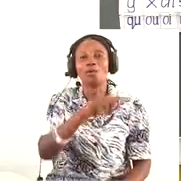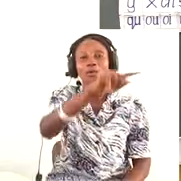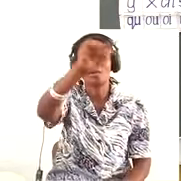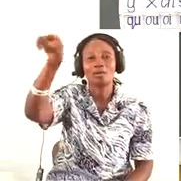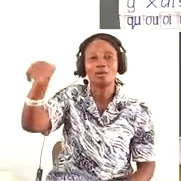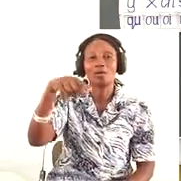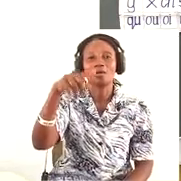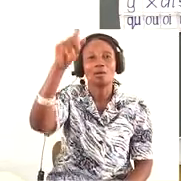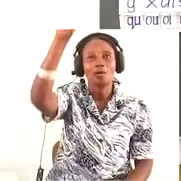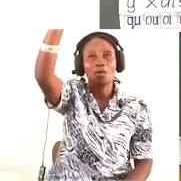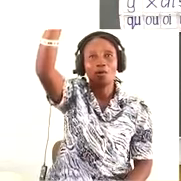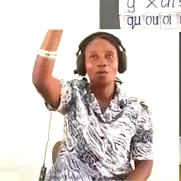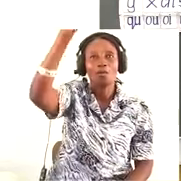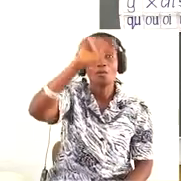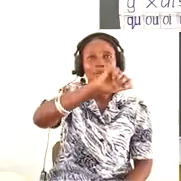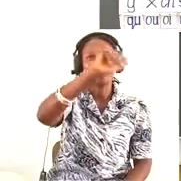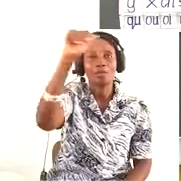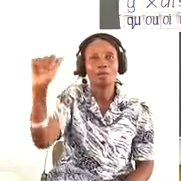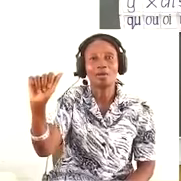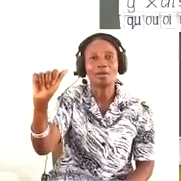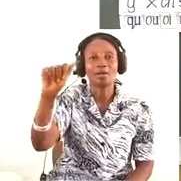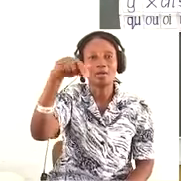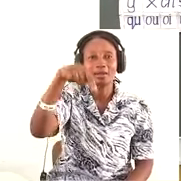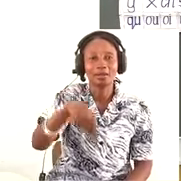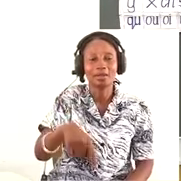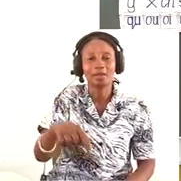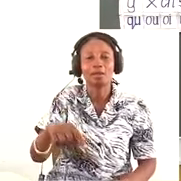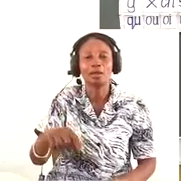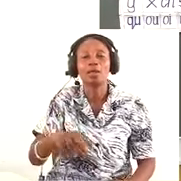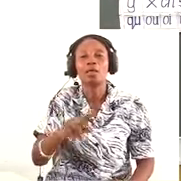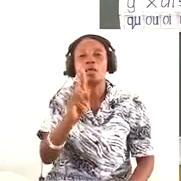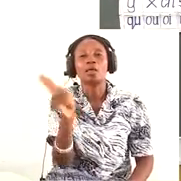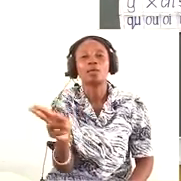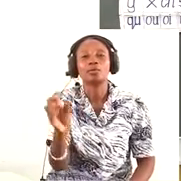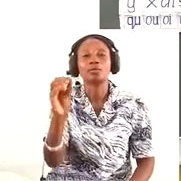and down.